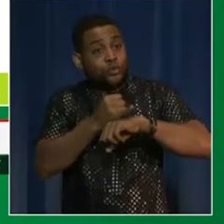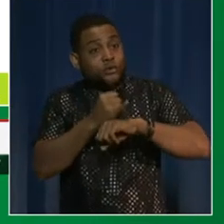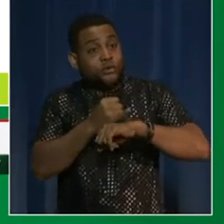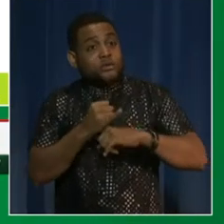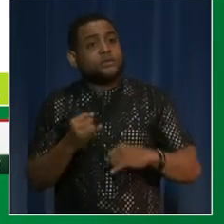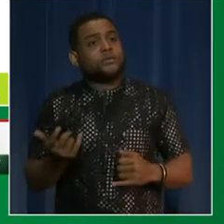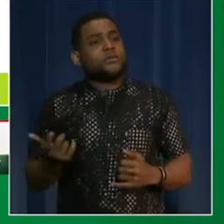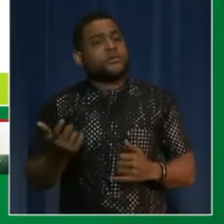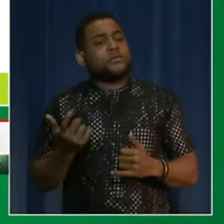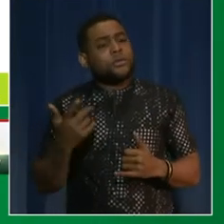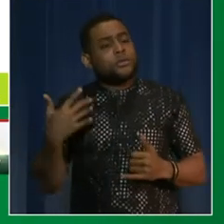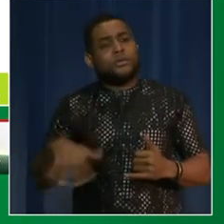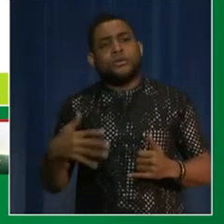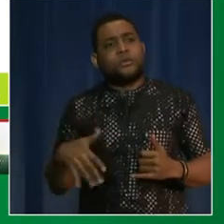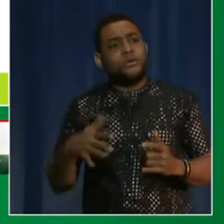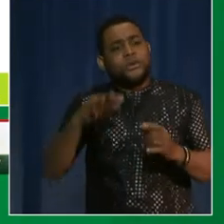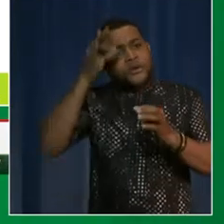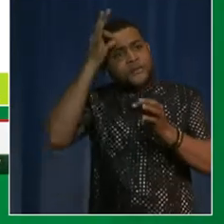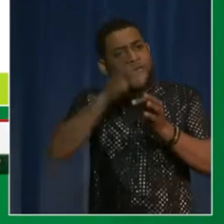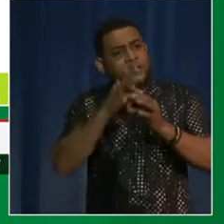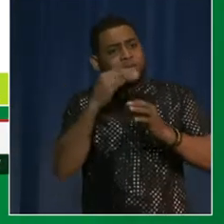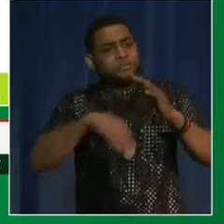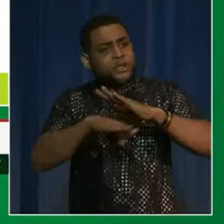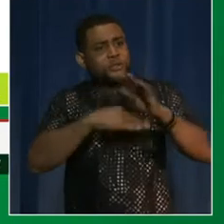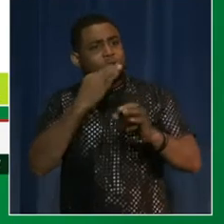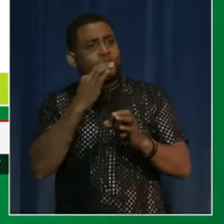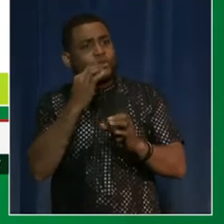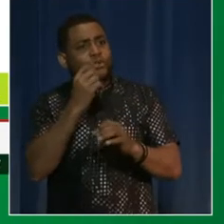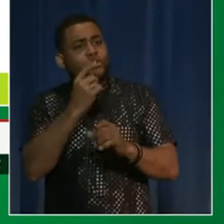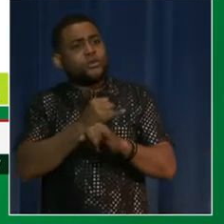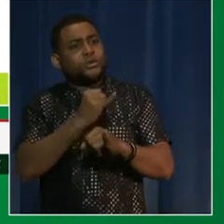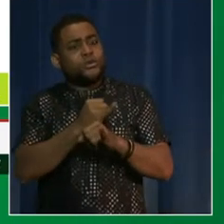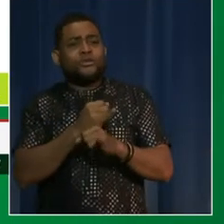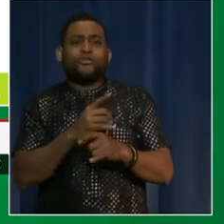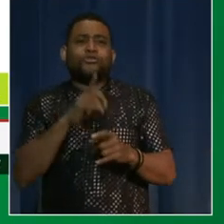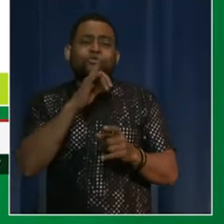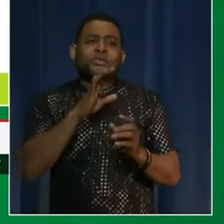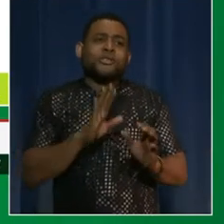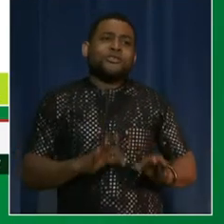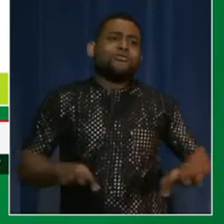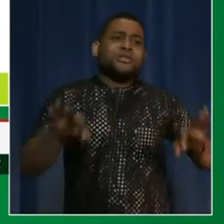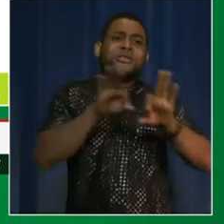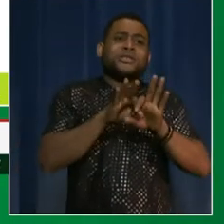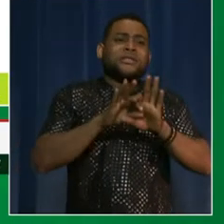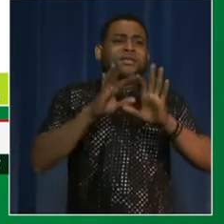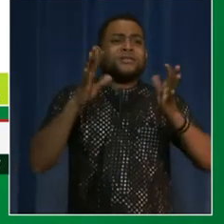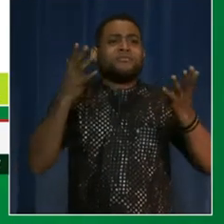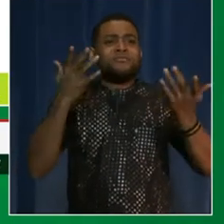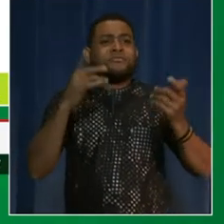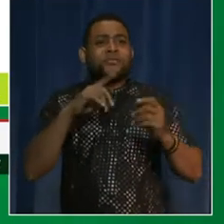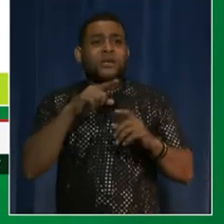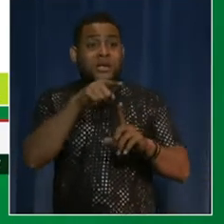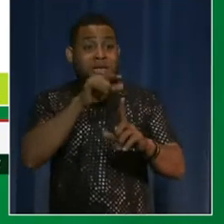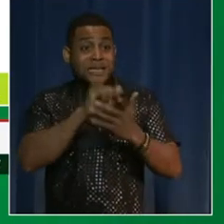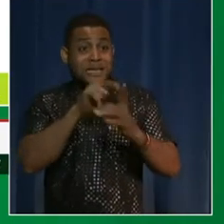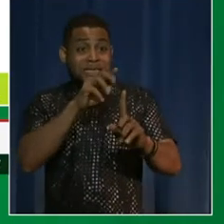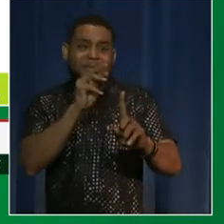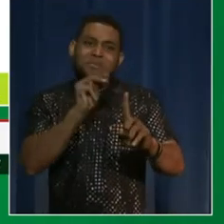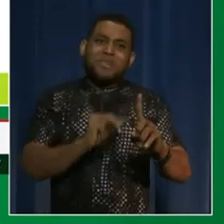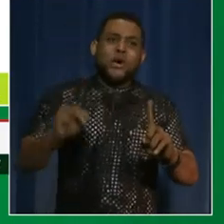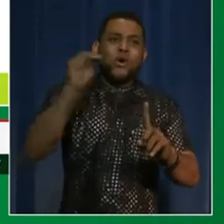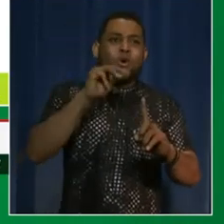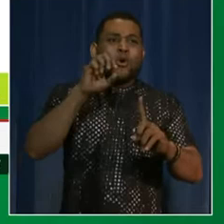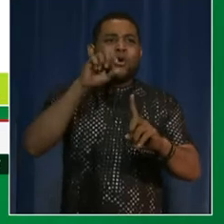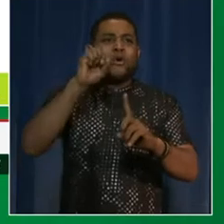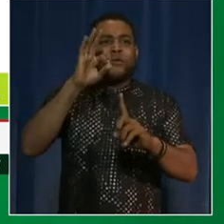incredible partnership opportunity. That's 6 million square feet of underutilized land in the district, 6 million.